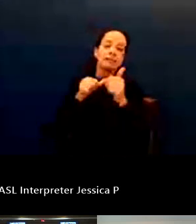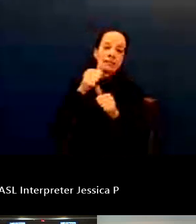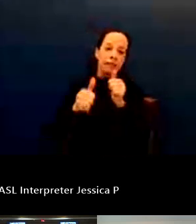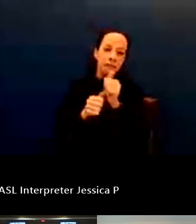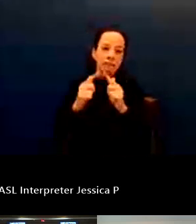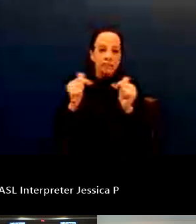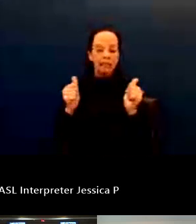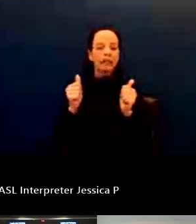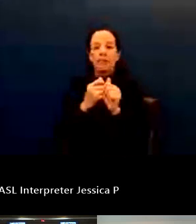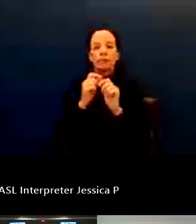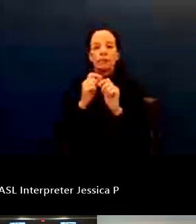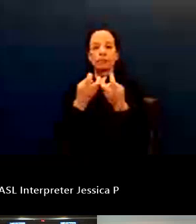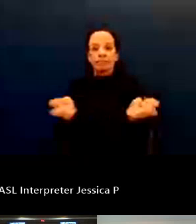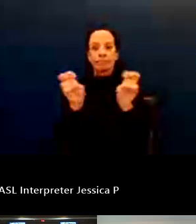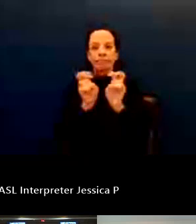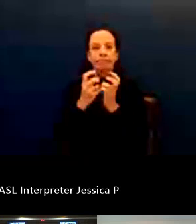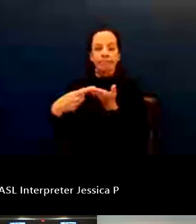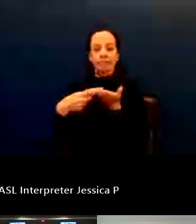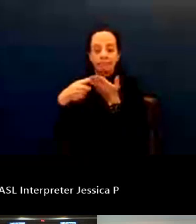areas like right-of-way, utility agreement,